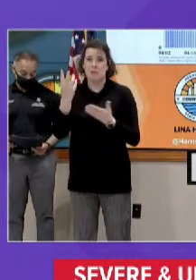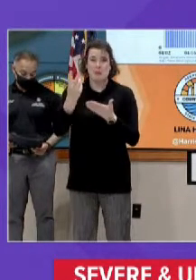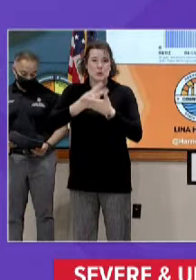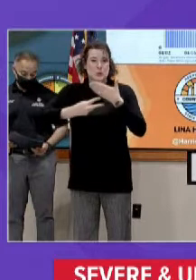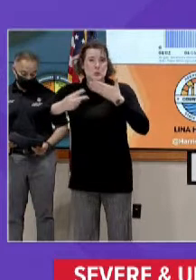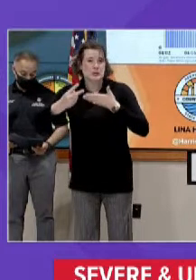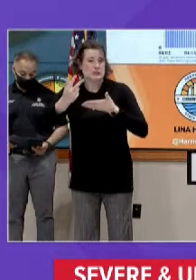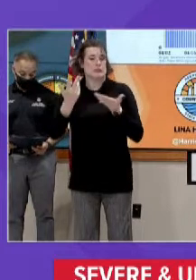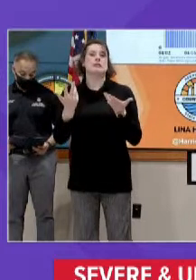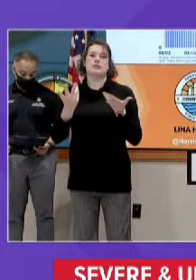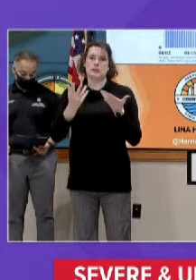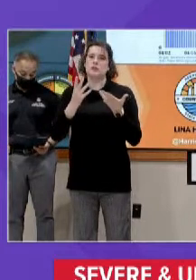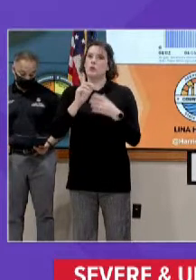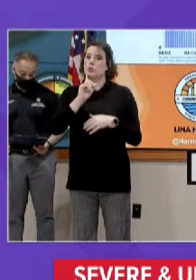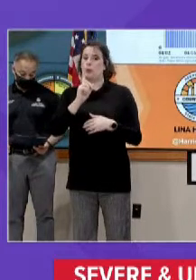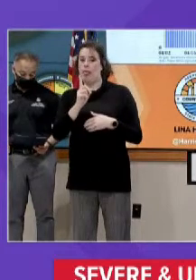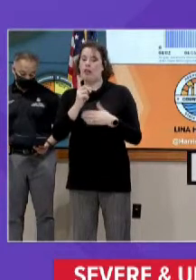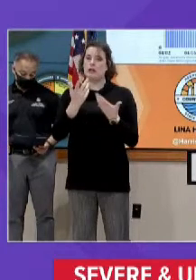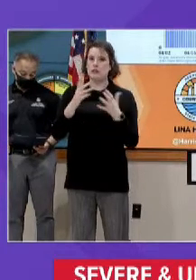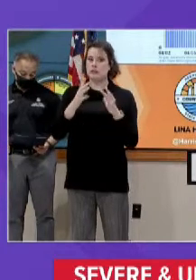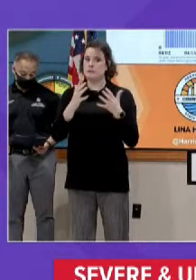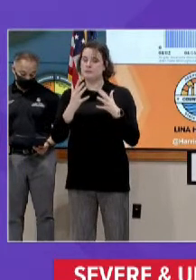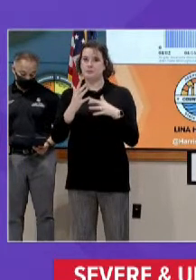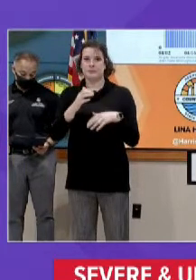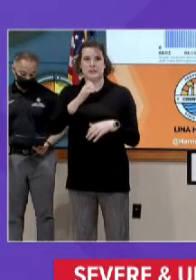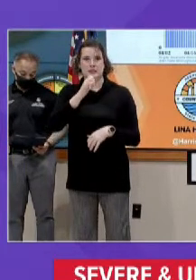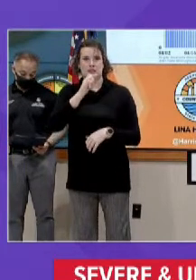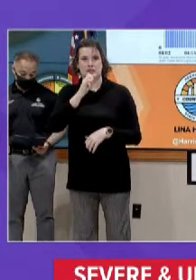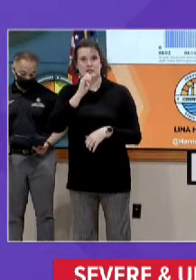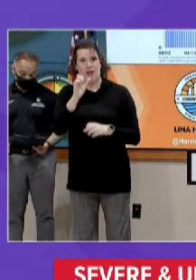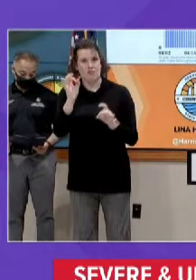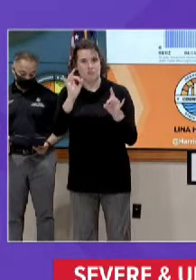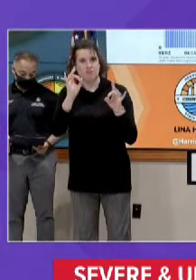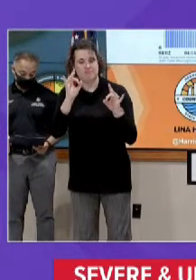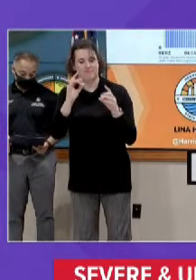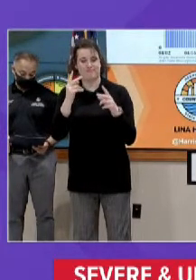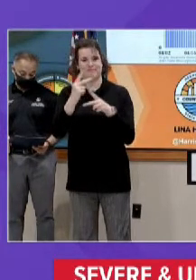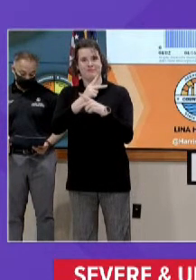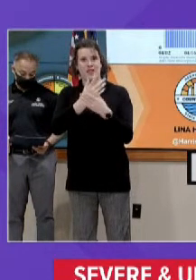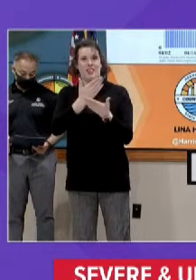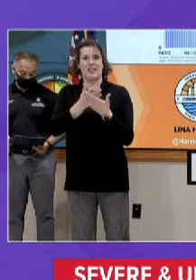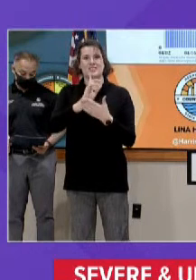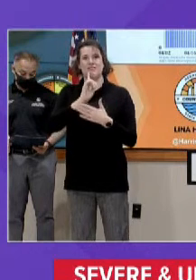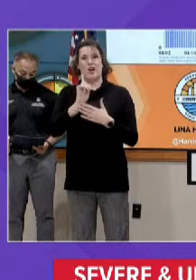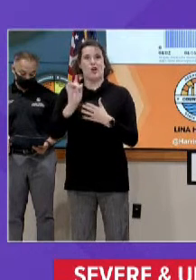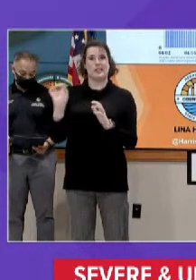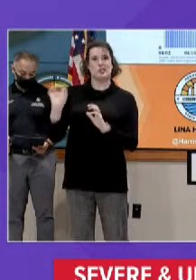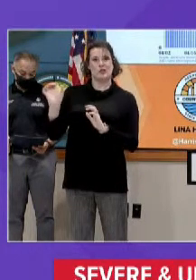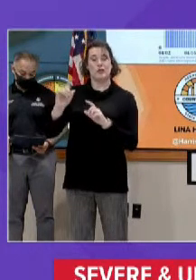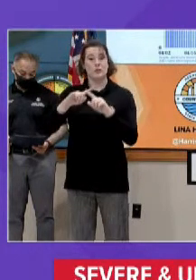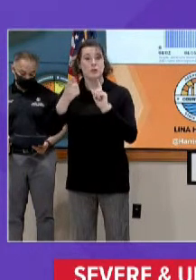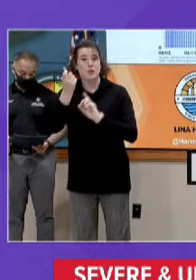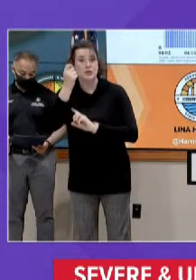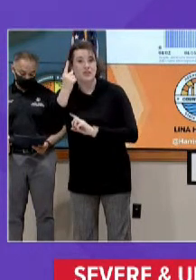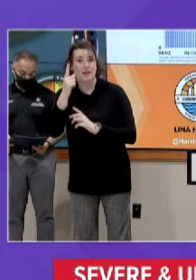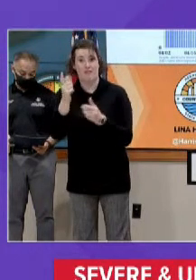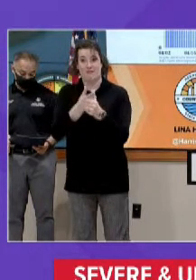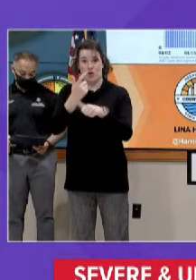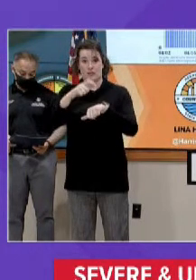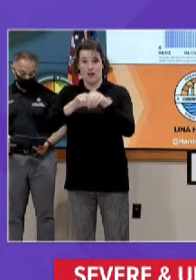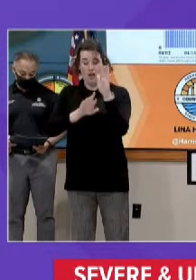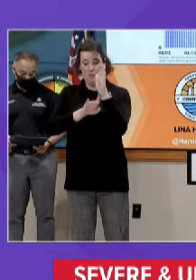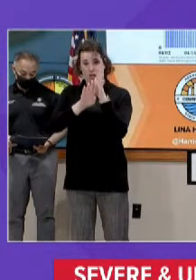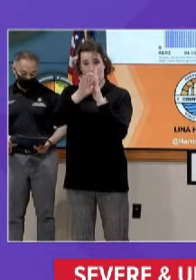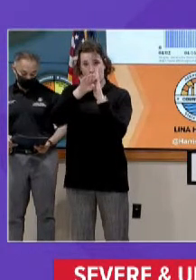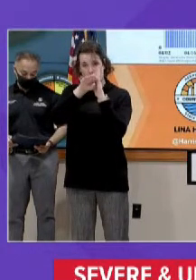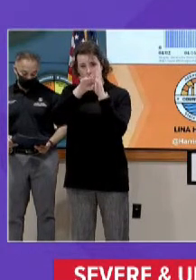estimates. The first time we flattened the curve, it took us weeks. and we may not have weeks. Let me be